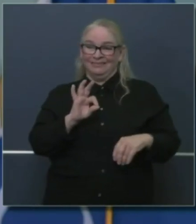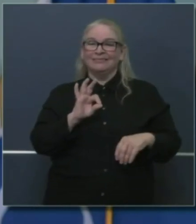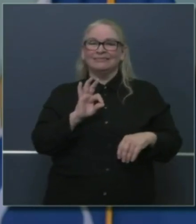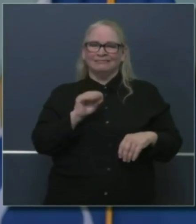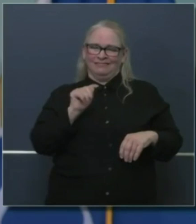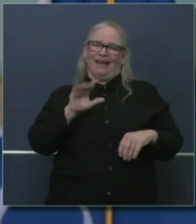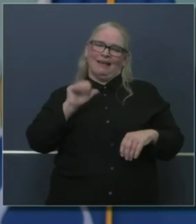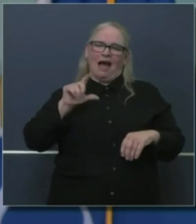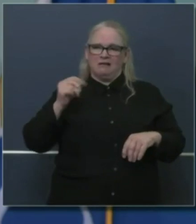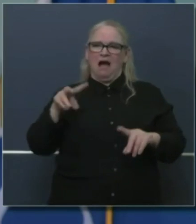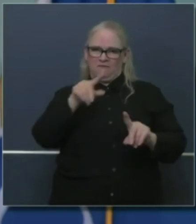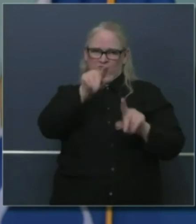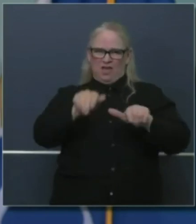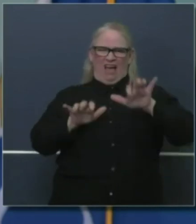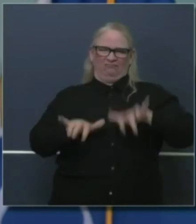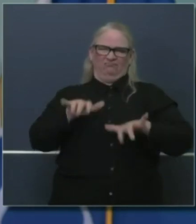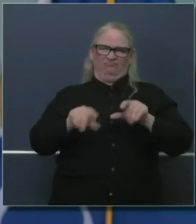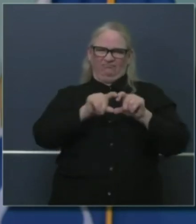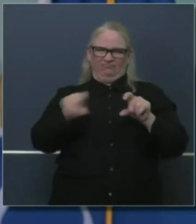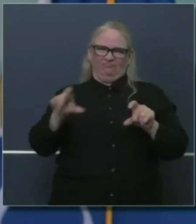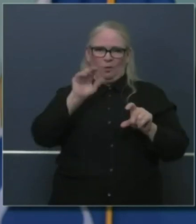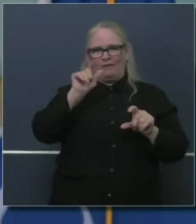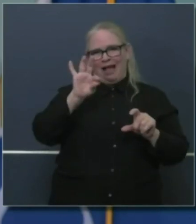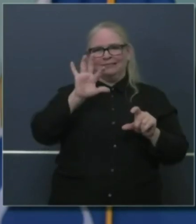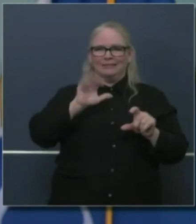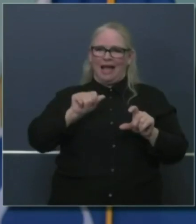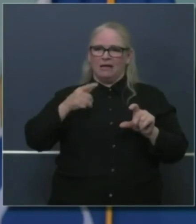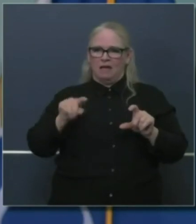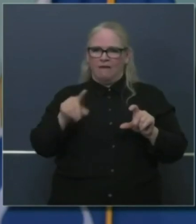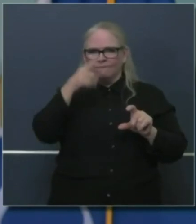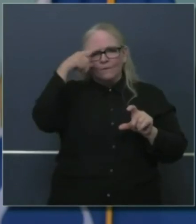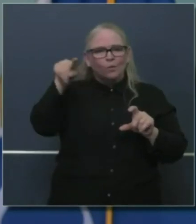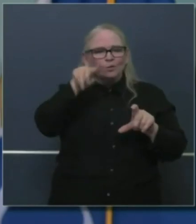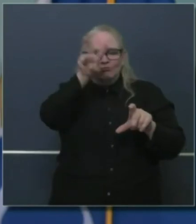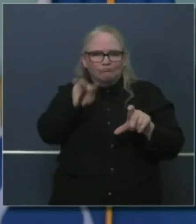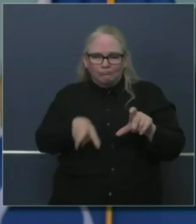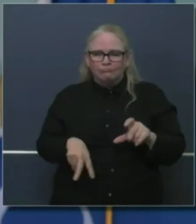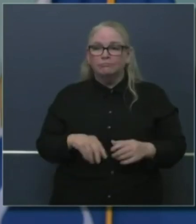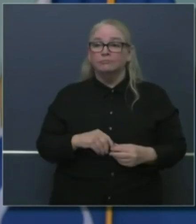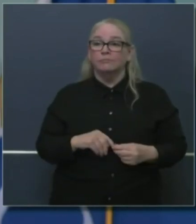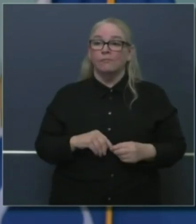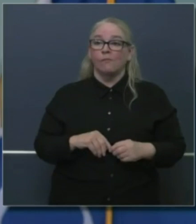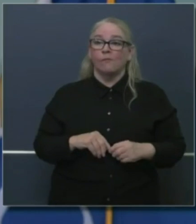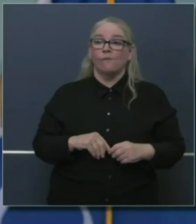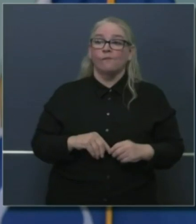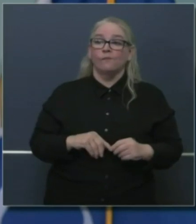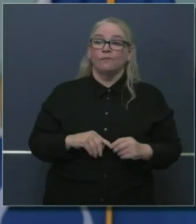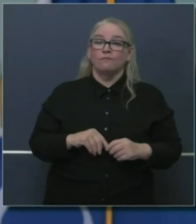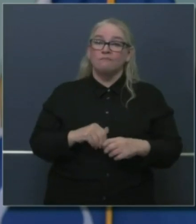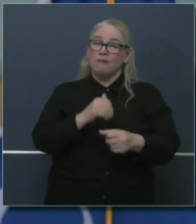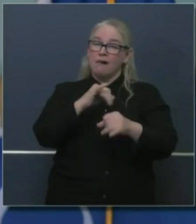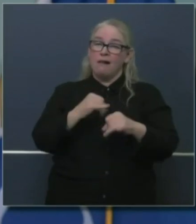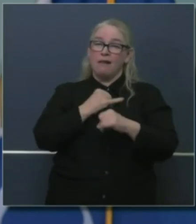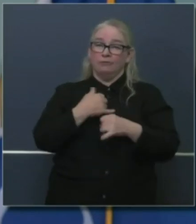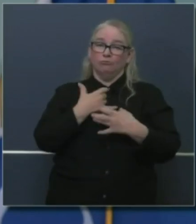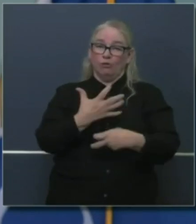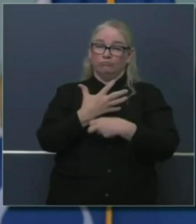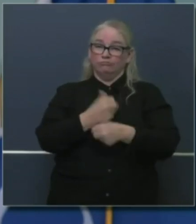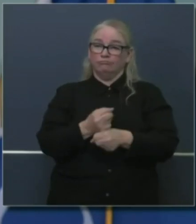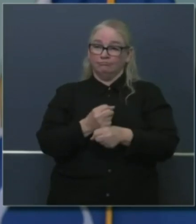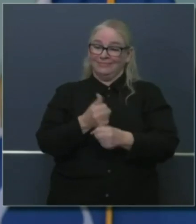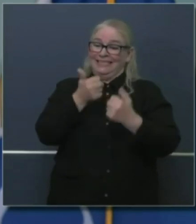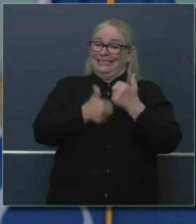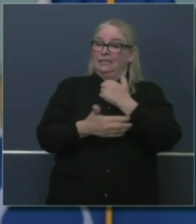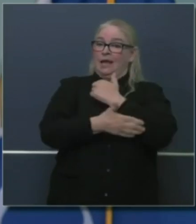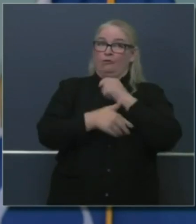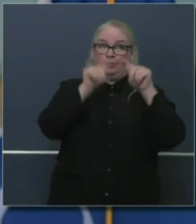this, with these regional variances, with these county based variances. When we get the guidelines